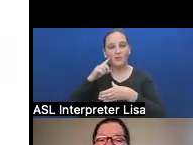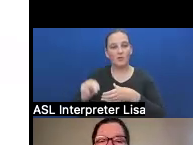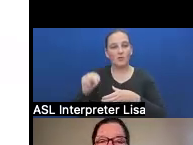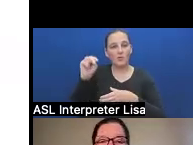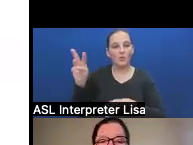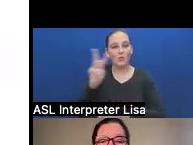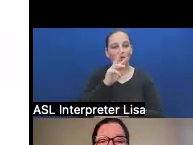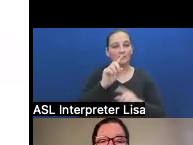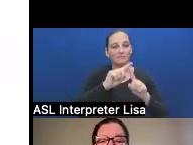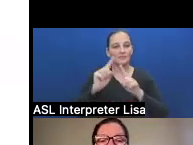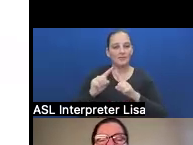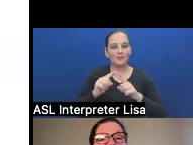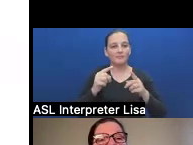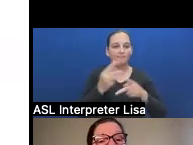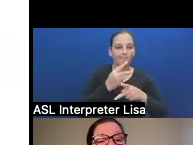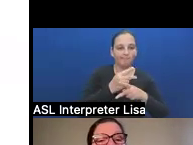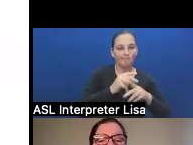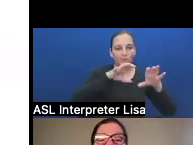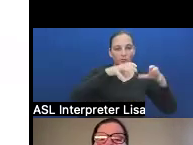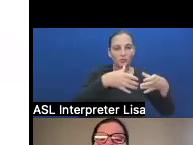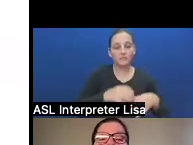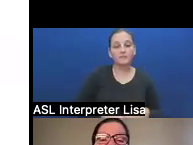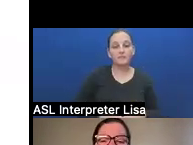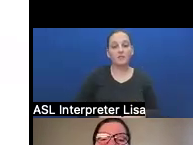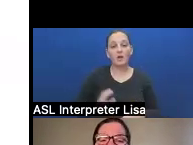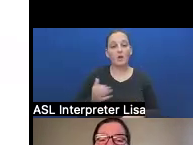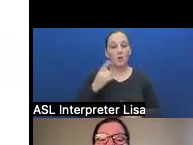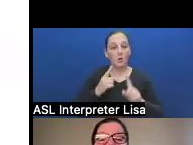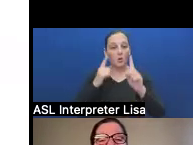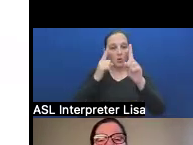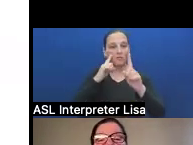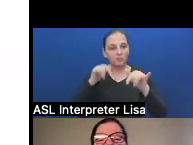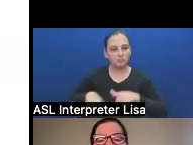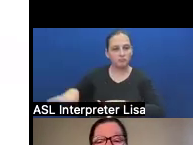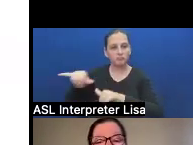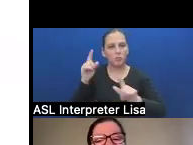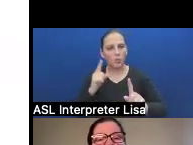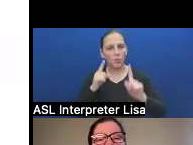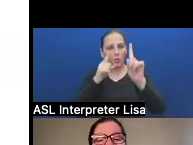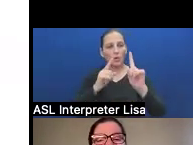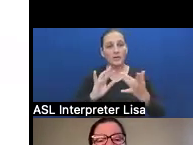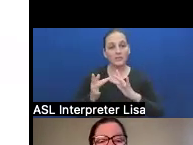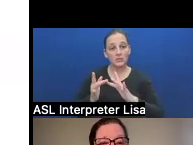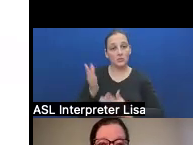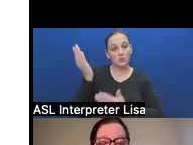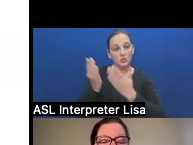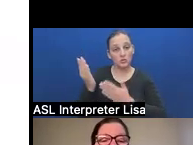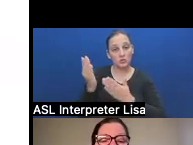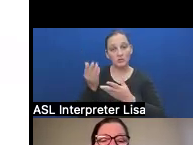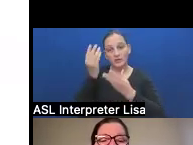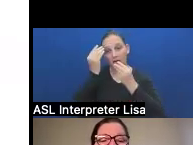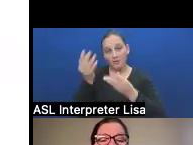Computing Consortium. Our mission is to advance our common goal of ensuring that digital services,